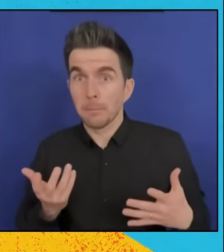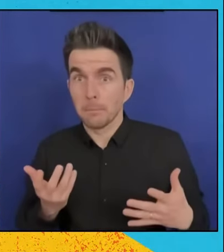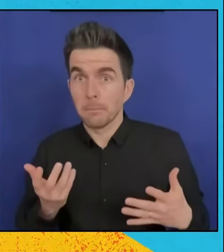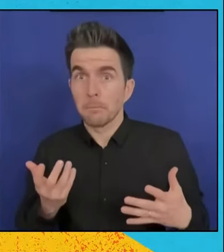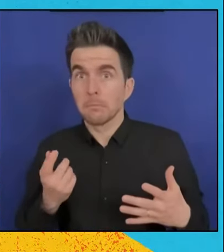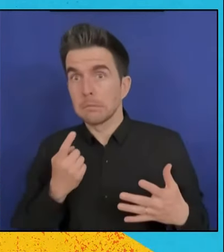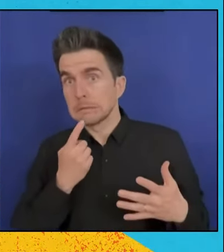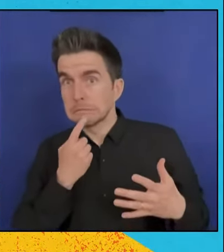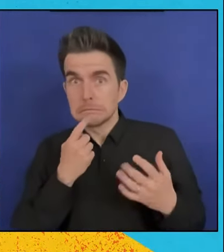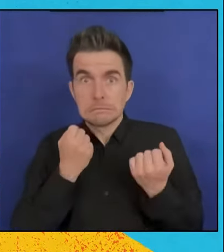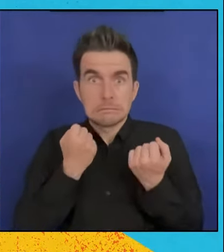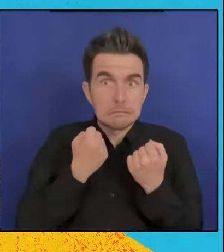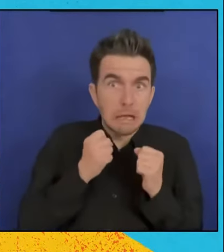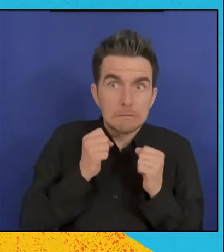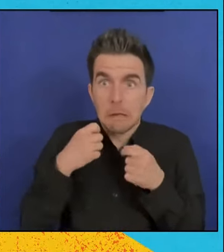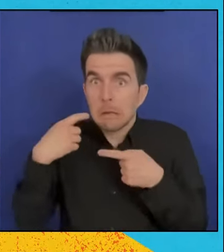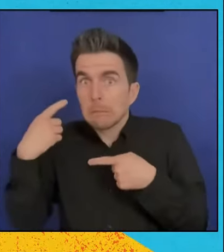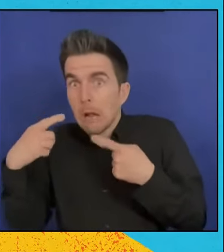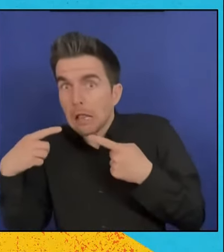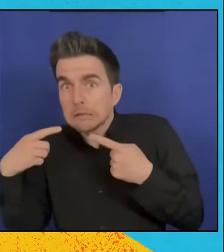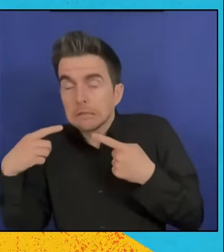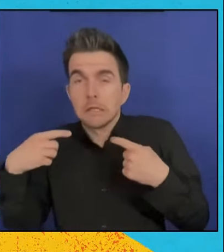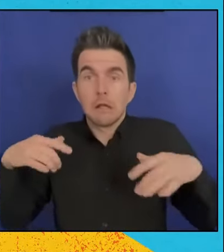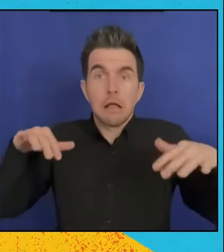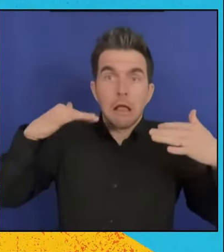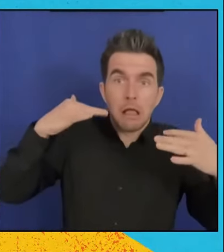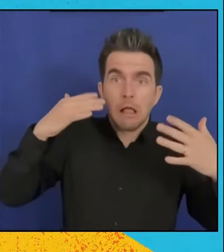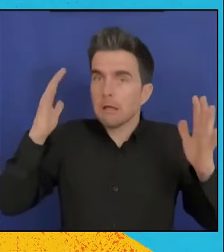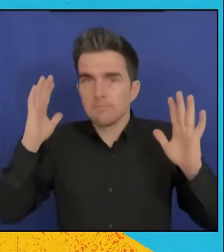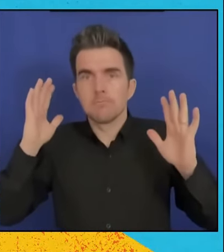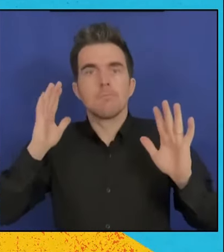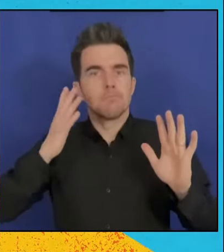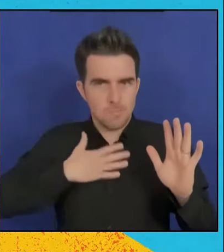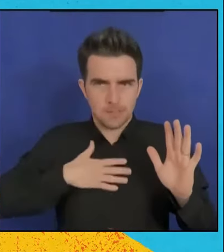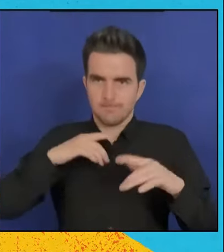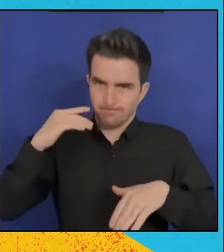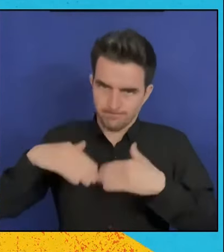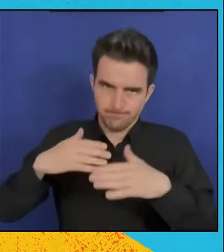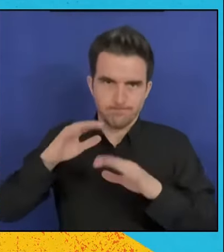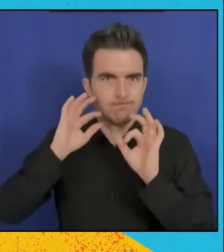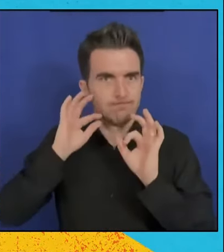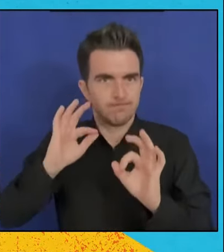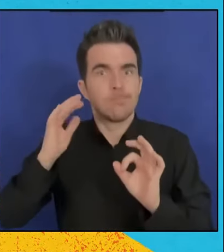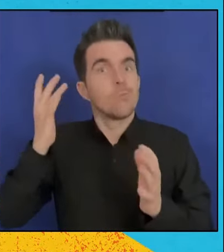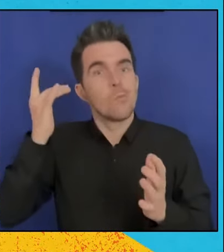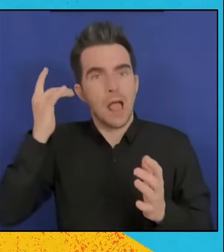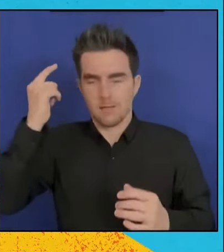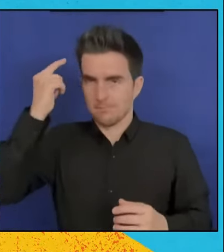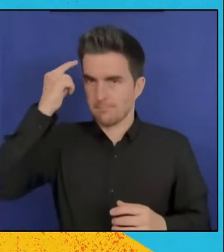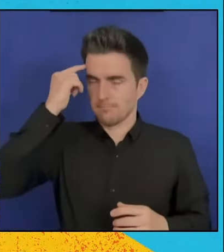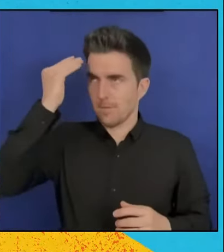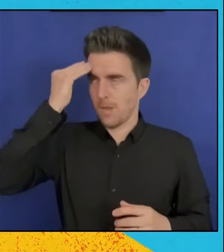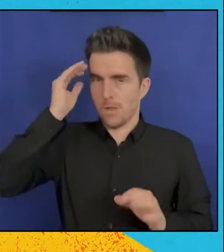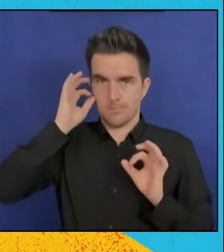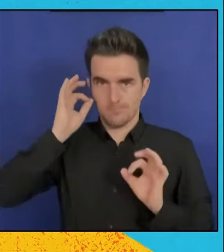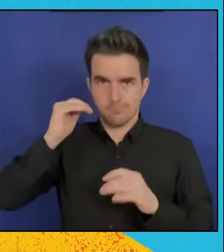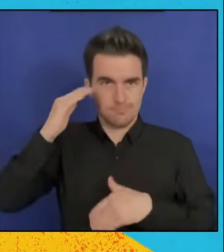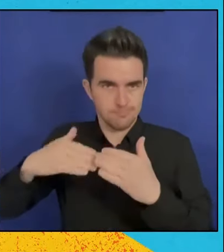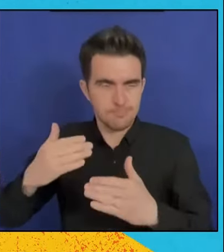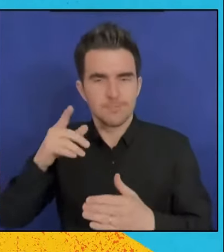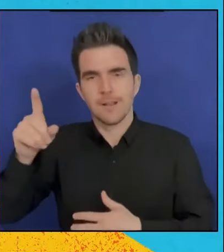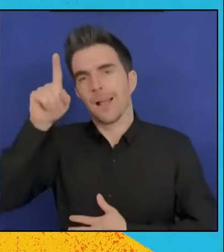You can be that generation." Michelle Obama said, "It's easy to look at what your predecessors have done and say, not enough, why